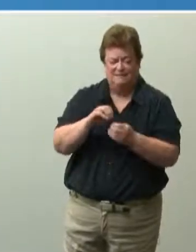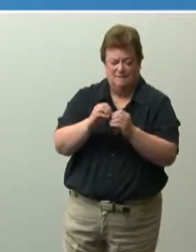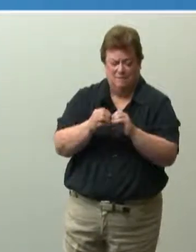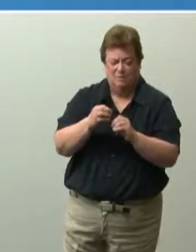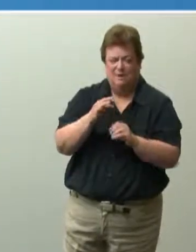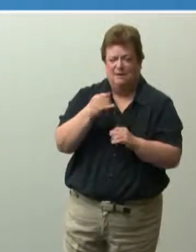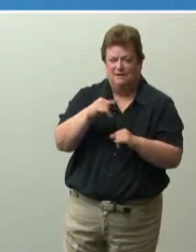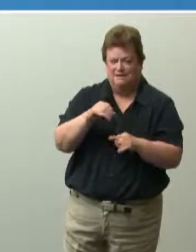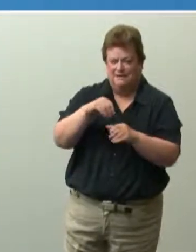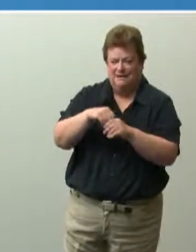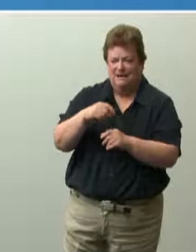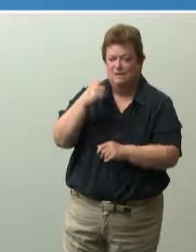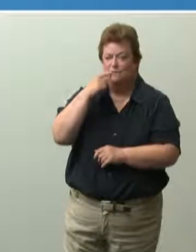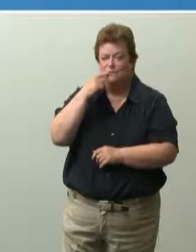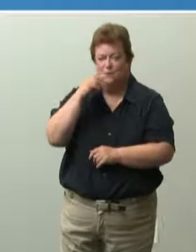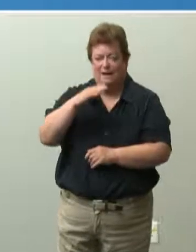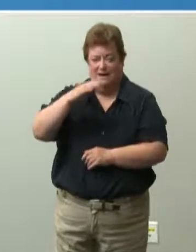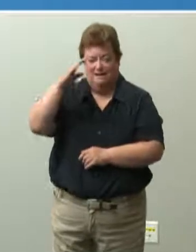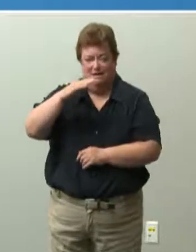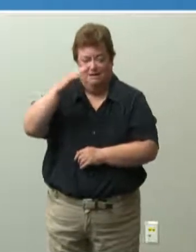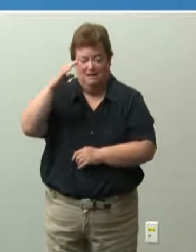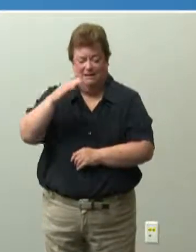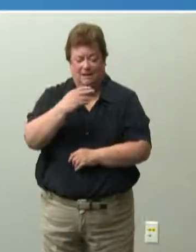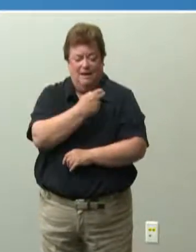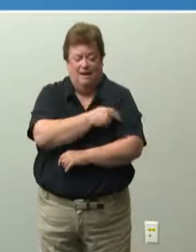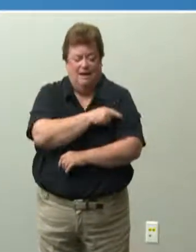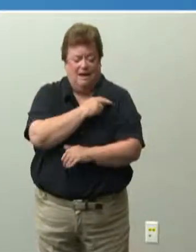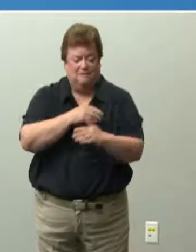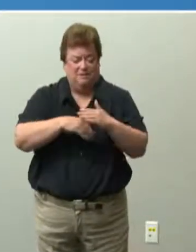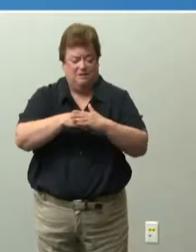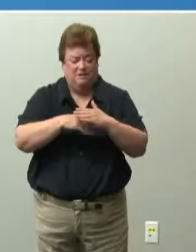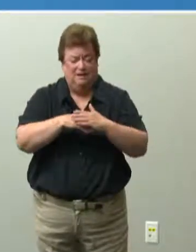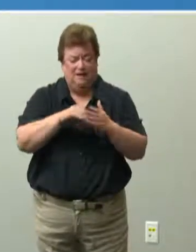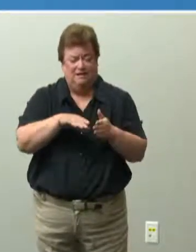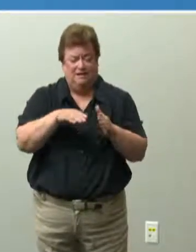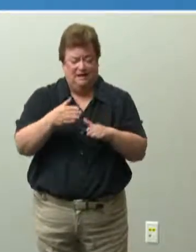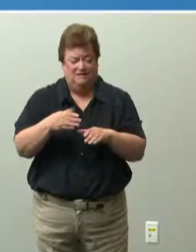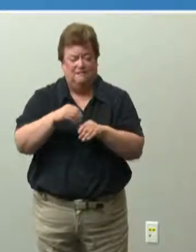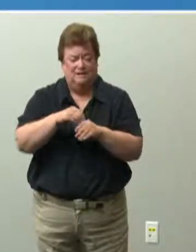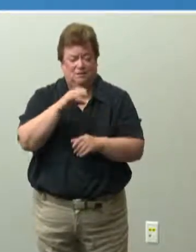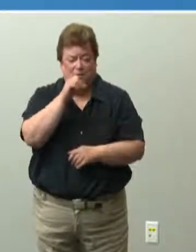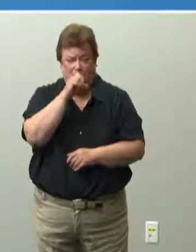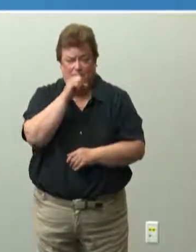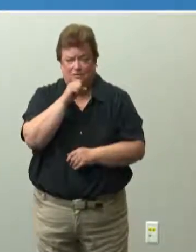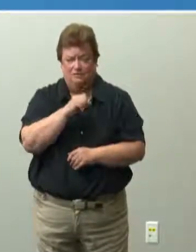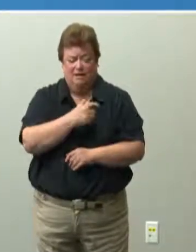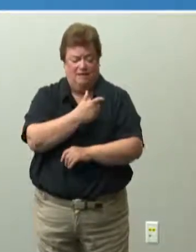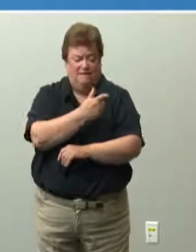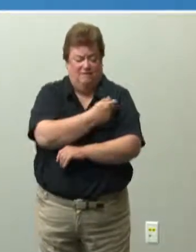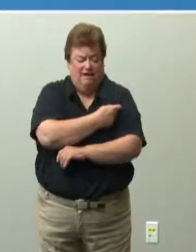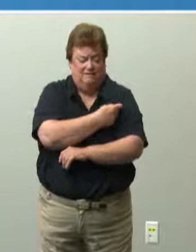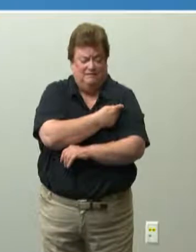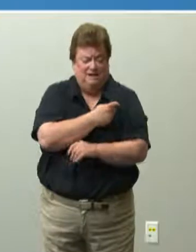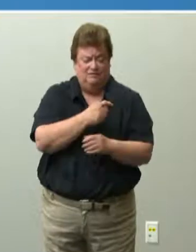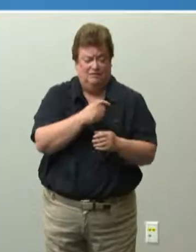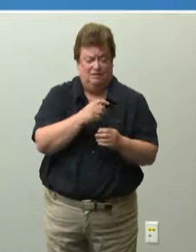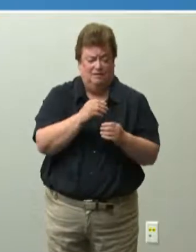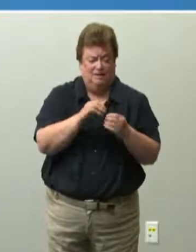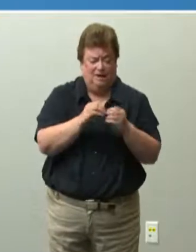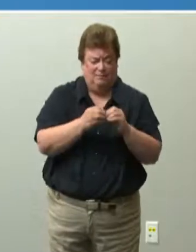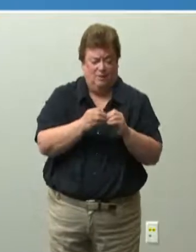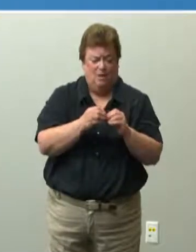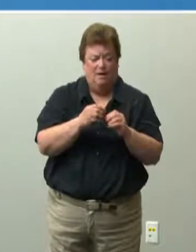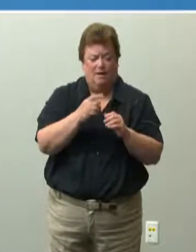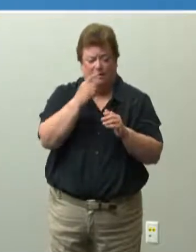red category. Hospital capacity and deaths are in the orange. The vaccination rate, contact tracing,